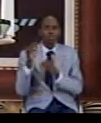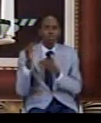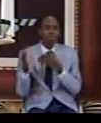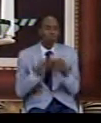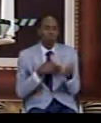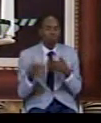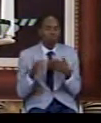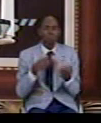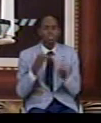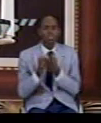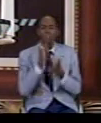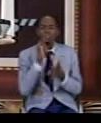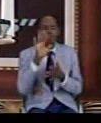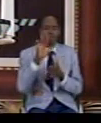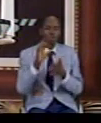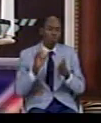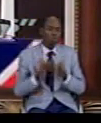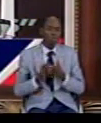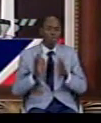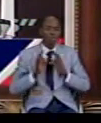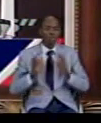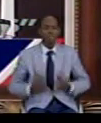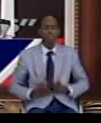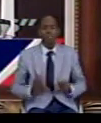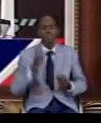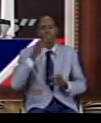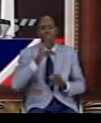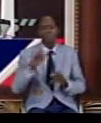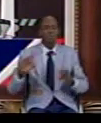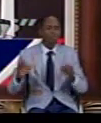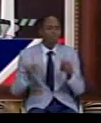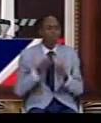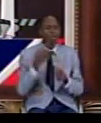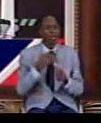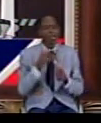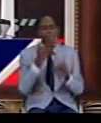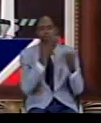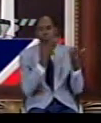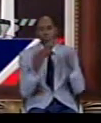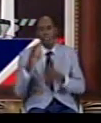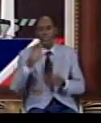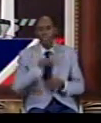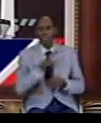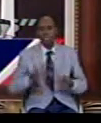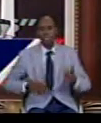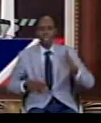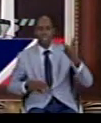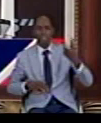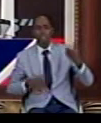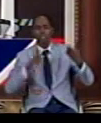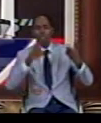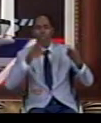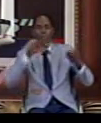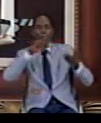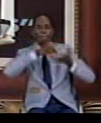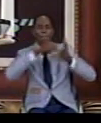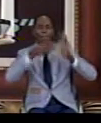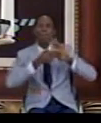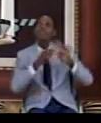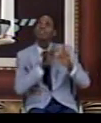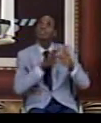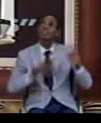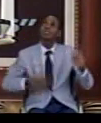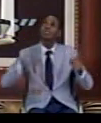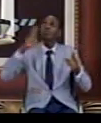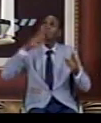you, humanly speaking, first, and you bring Christ second, you are telling him it's not as